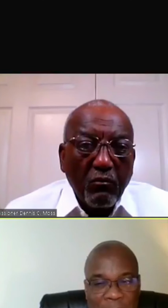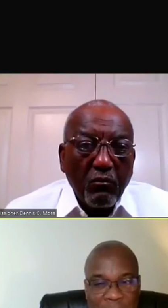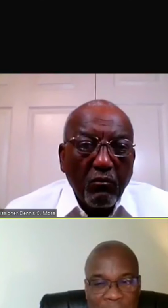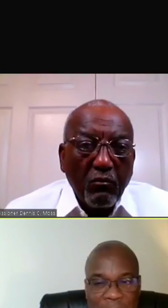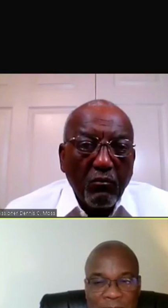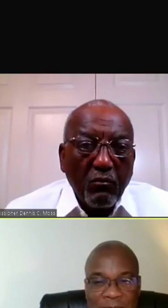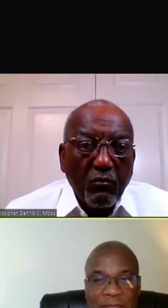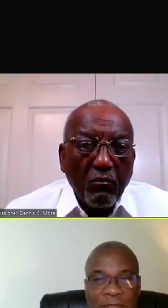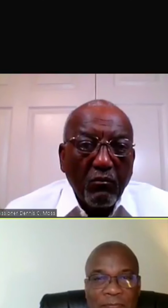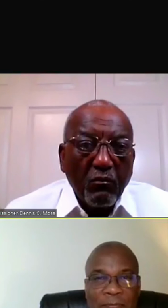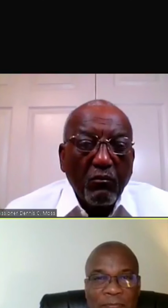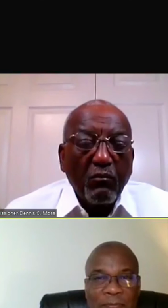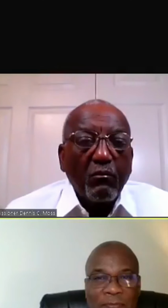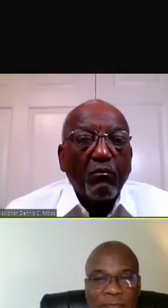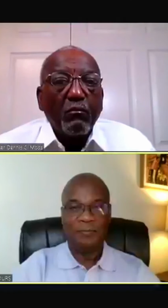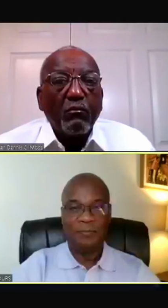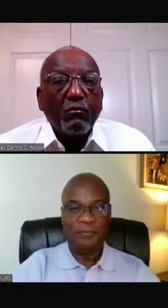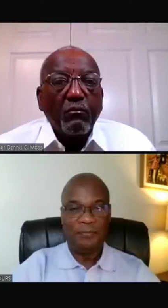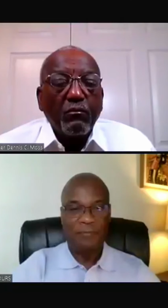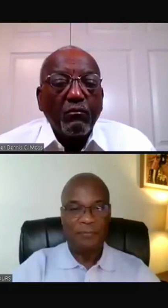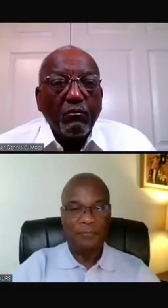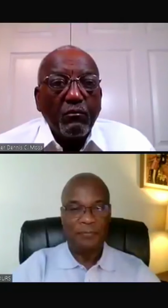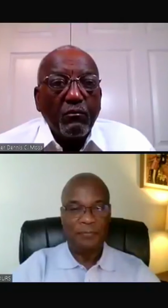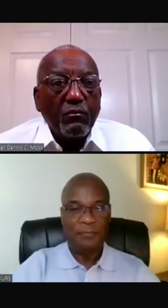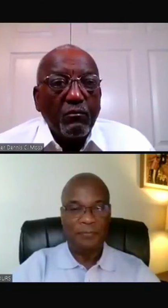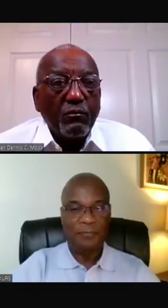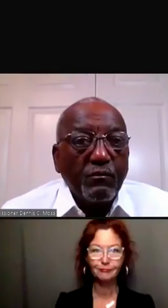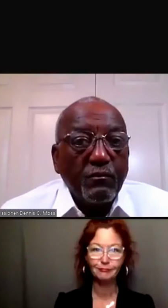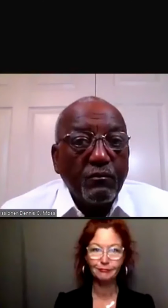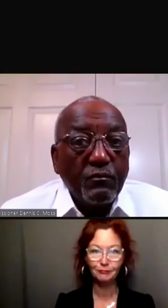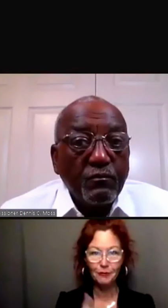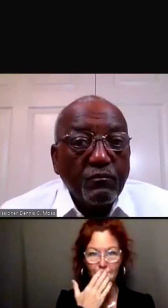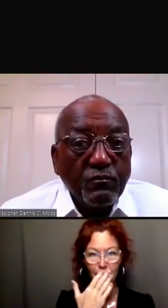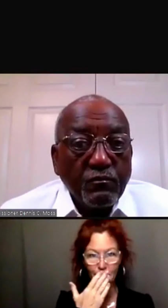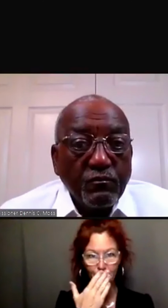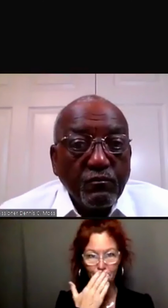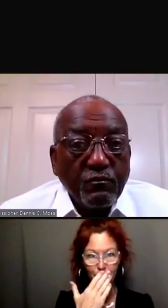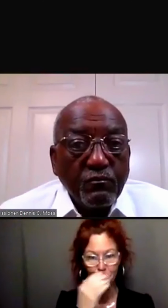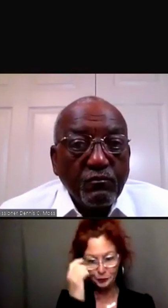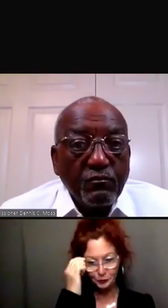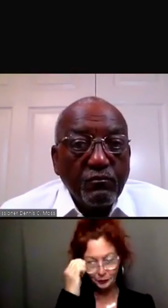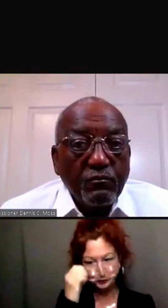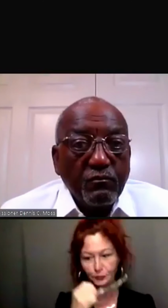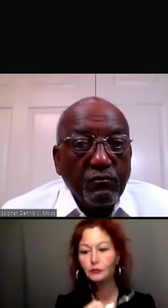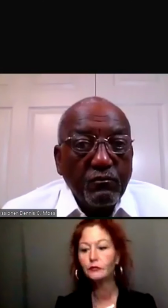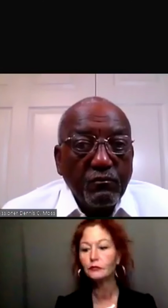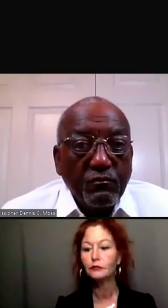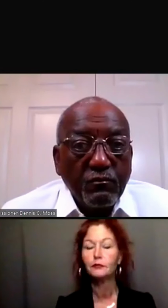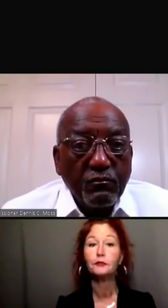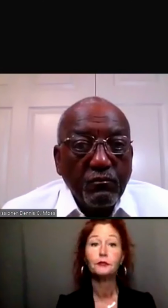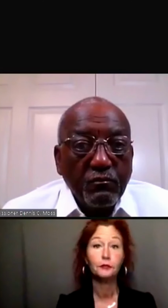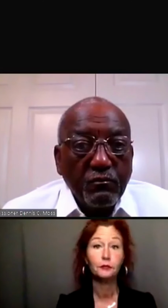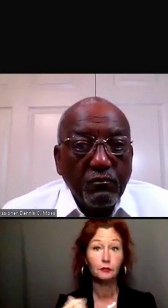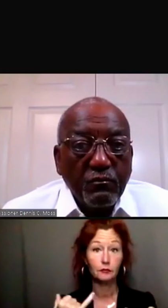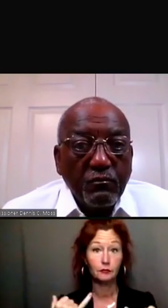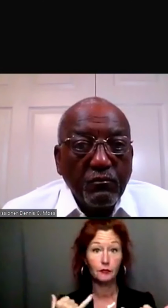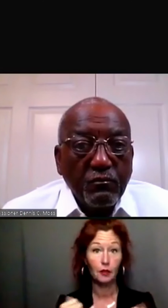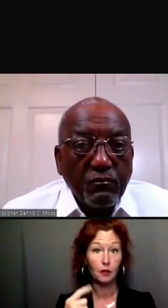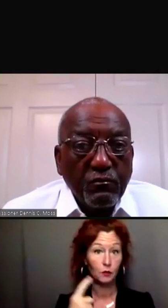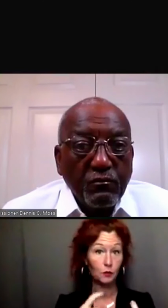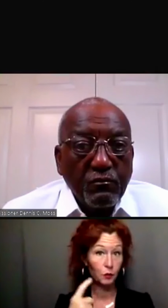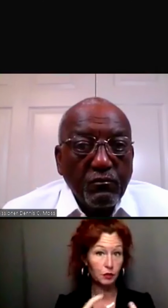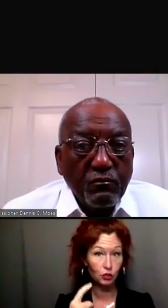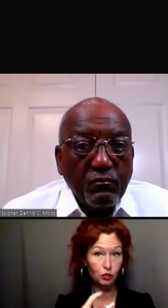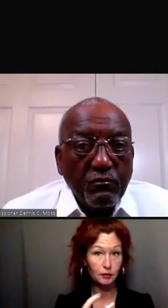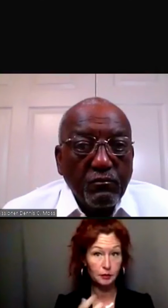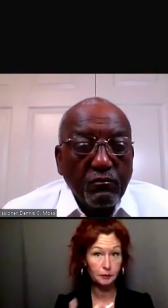plus. Thank you so much, Lionel. We'll open it up to questions now from the media. If reporters have any questions, please go ahead and raise your